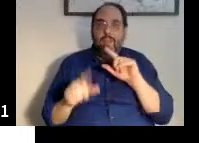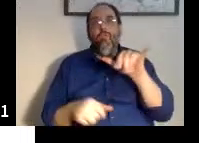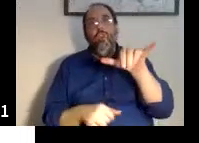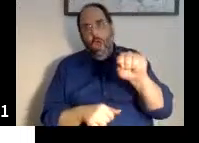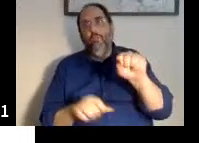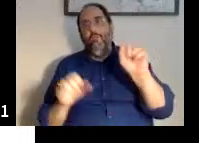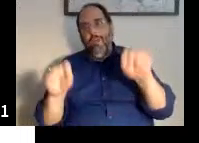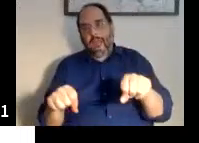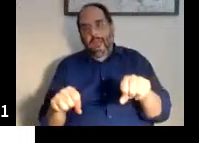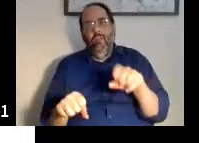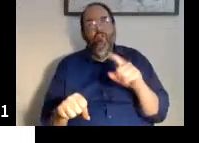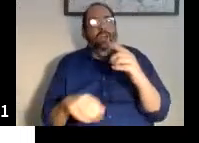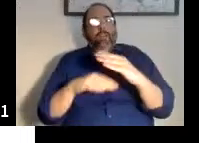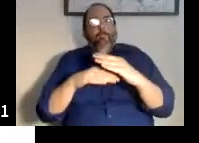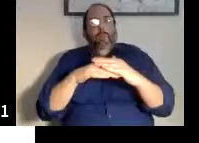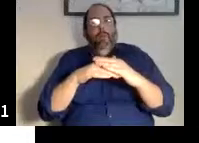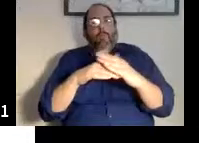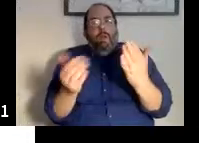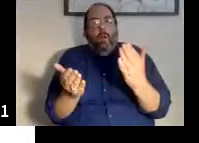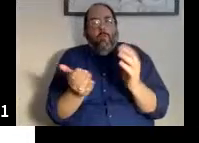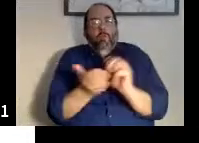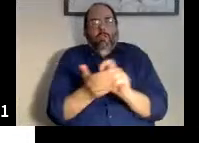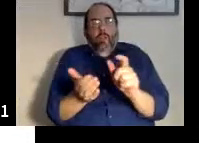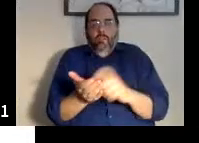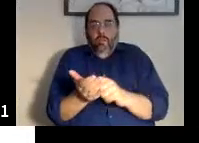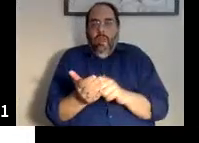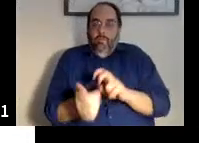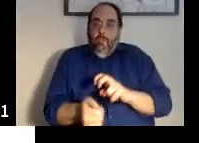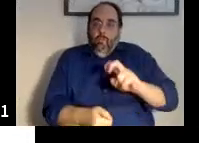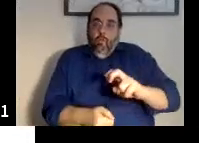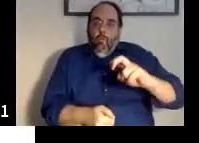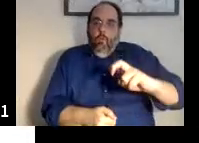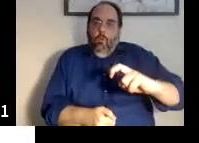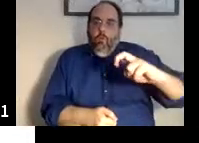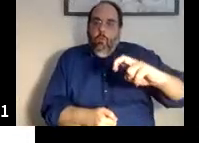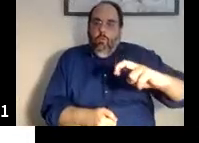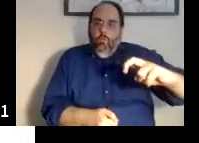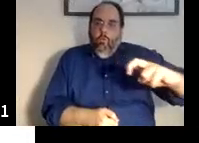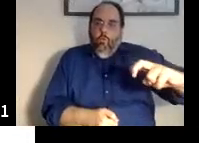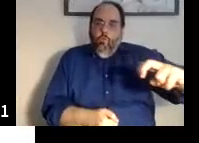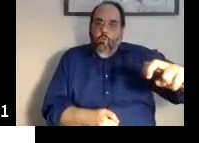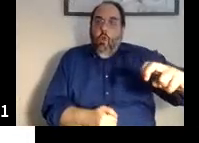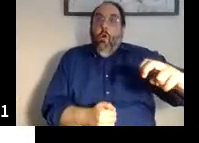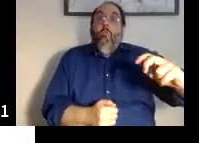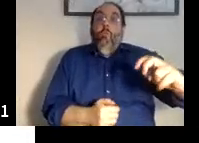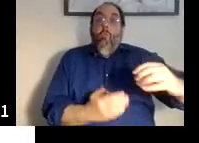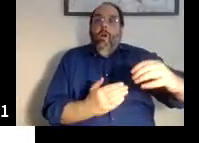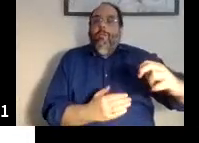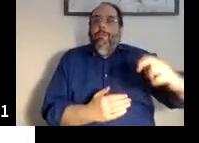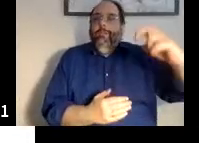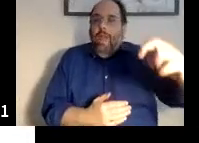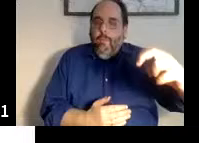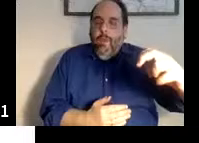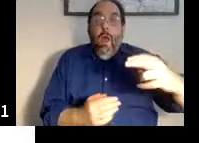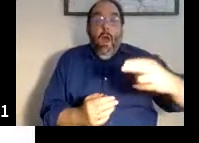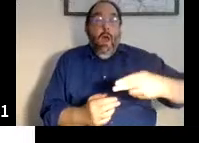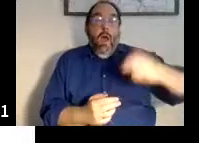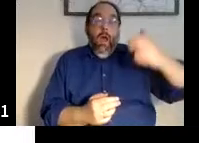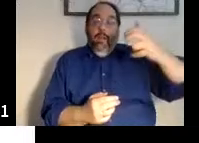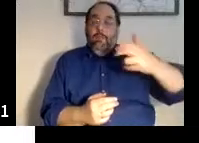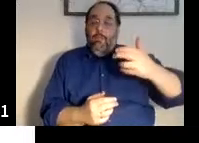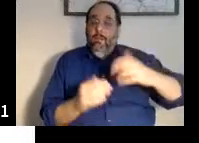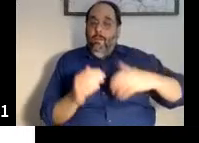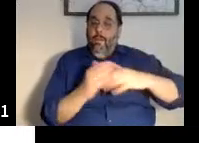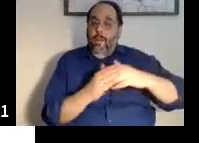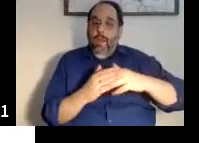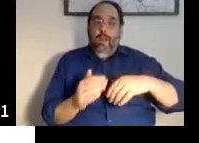Those are minimums. Sometimes you'll have to scoot quite a ways before you get another step. Anytime you're doing the maximum height of 8 inches, I think it can be a